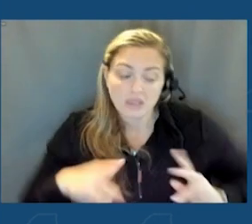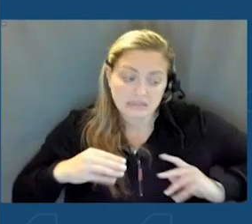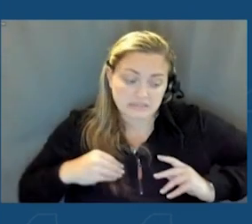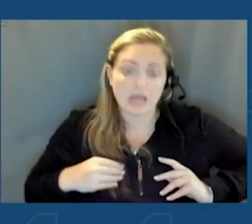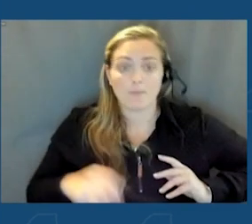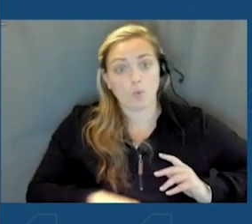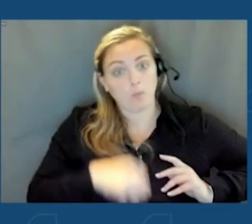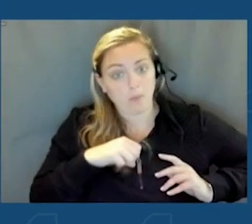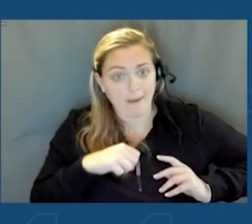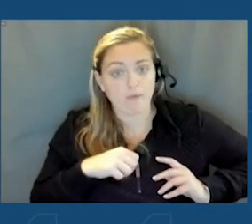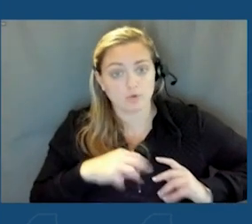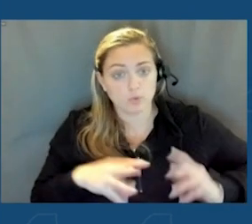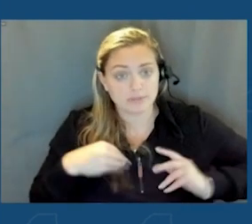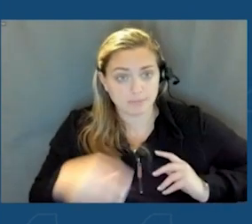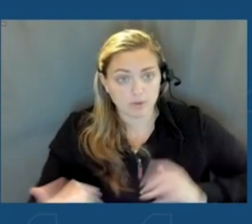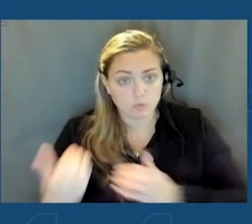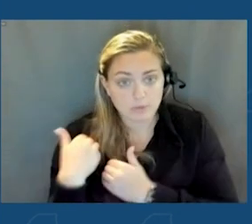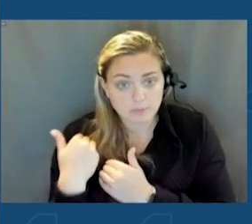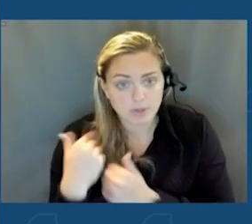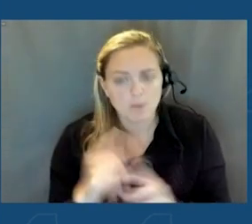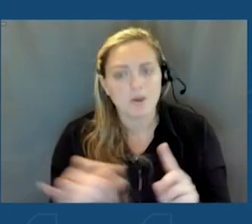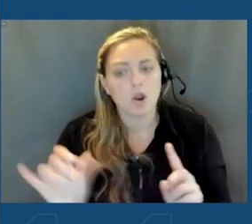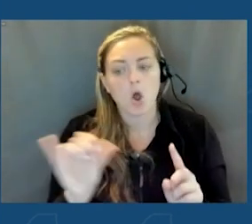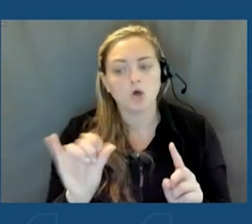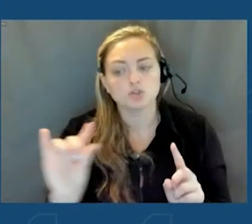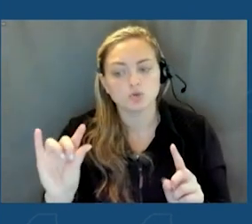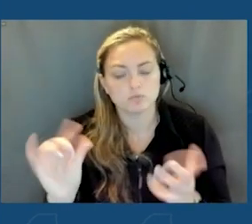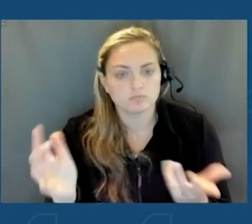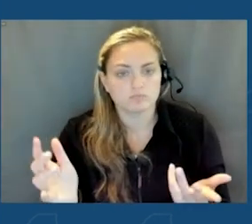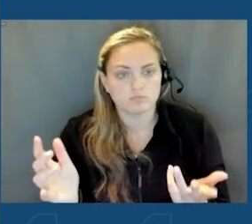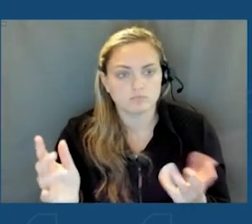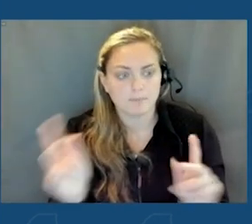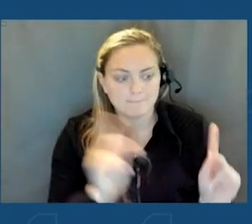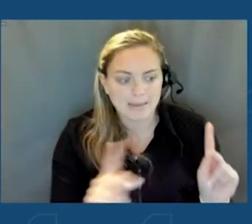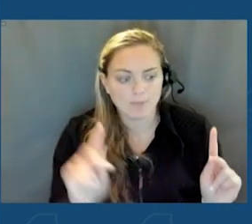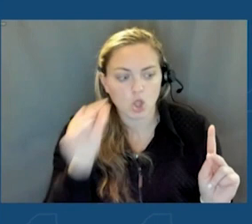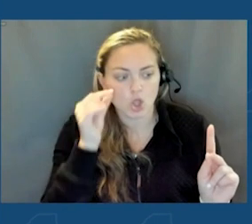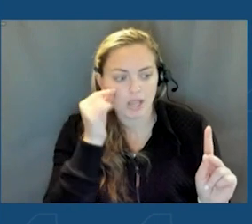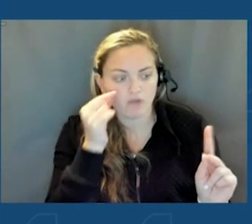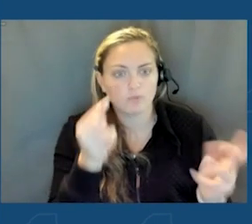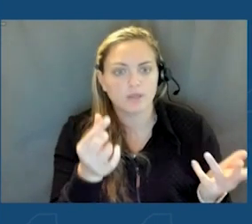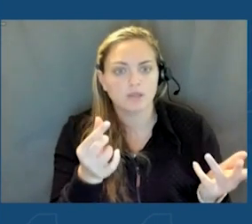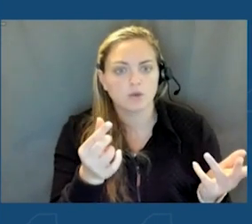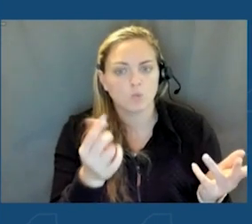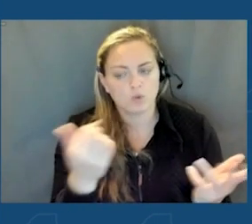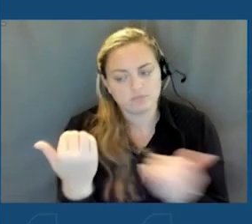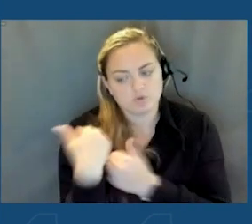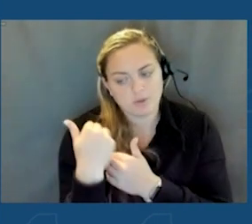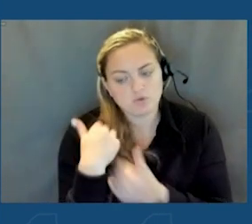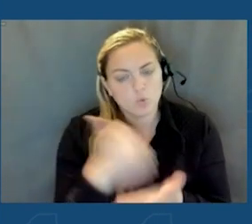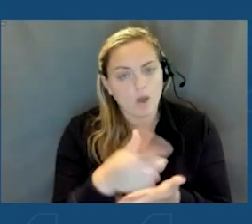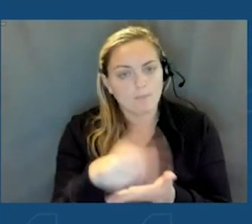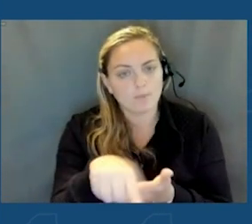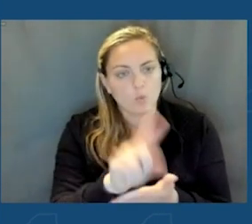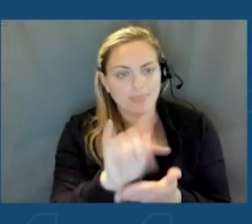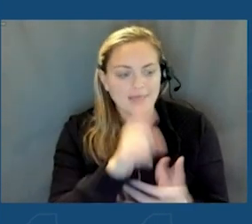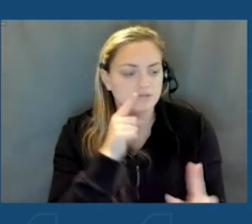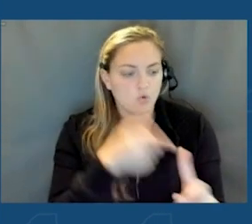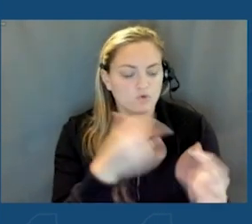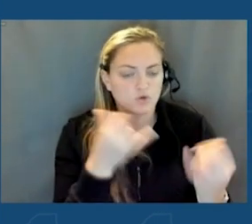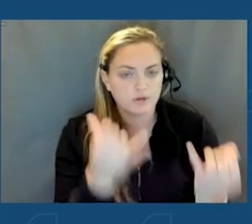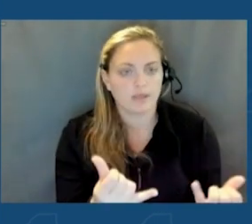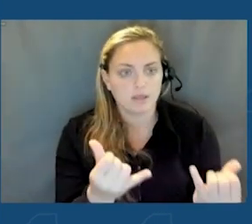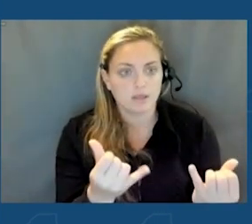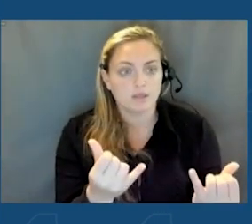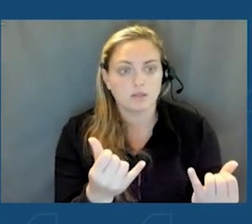proud of. But also, as people in government, we have a responsibility to help you. And that's what today is all about. So as long